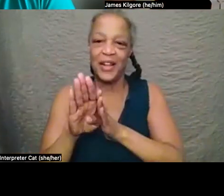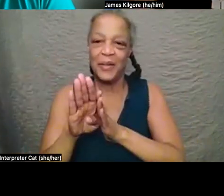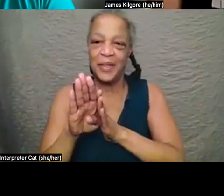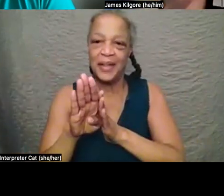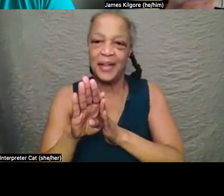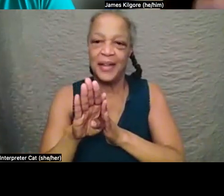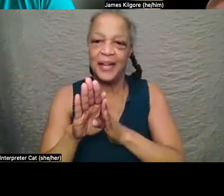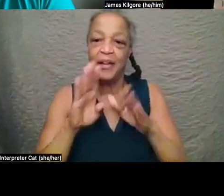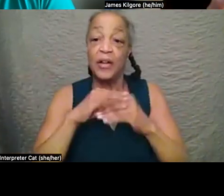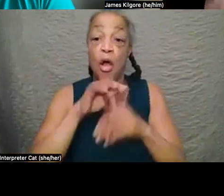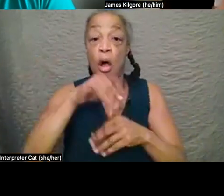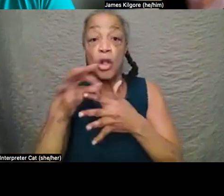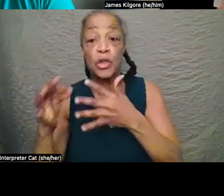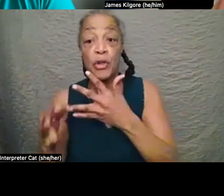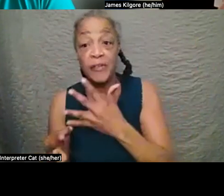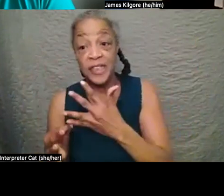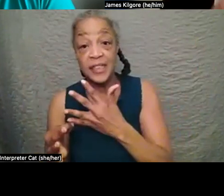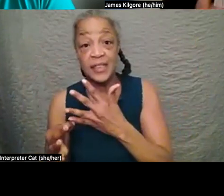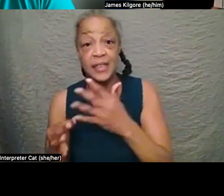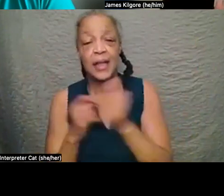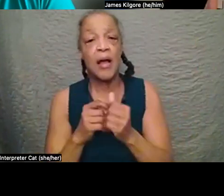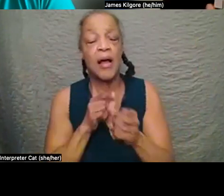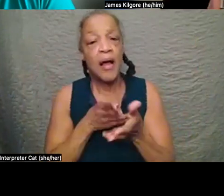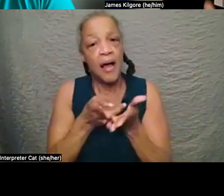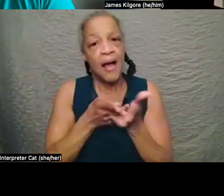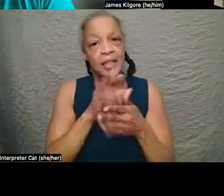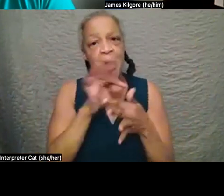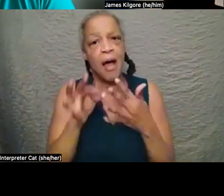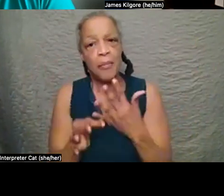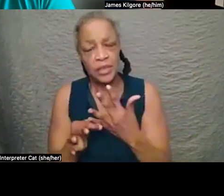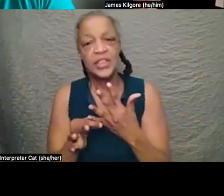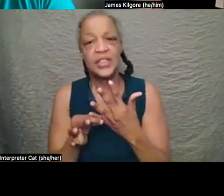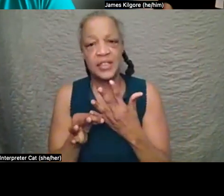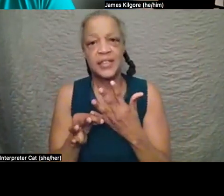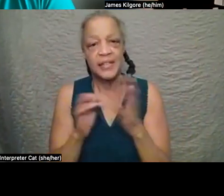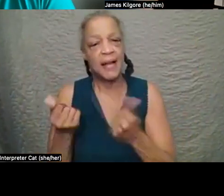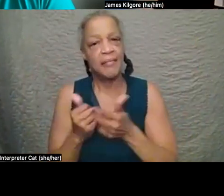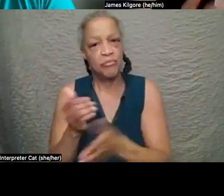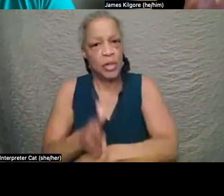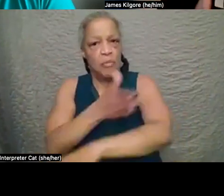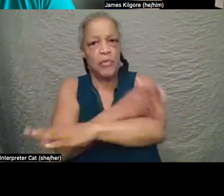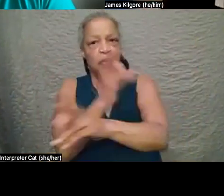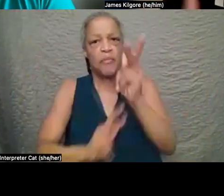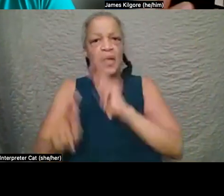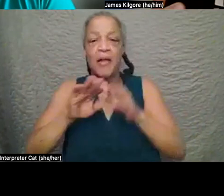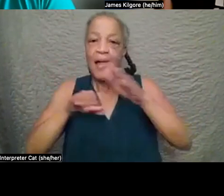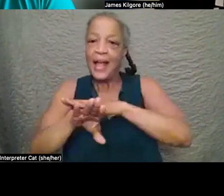and developing alternatives, that is, genuine options that improve people's access to freedom and improve